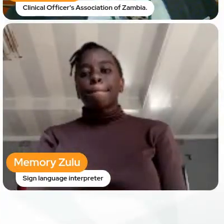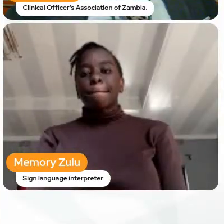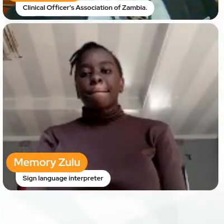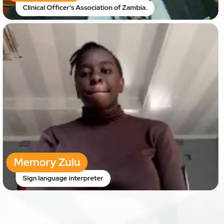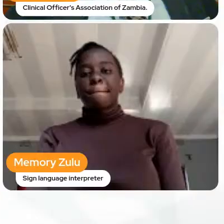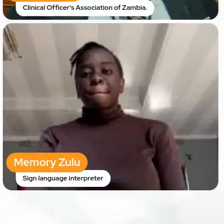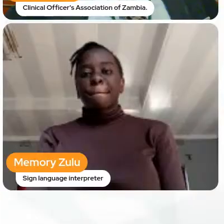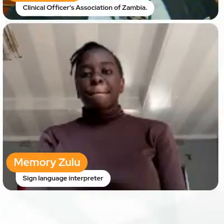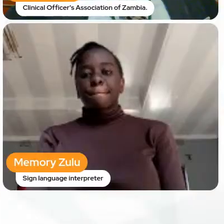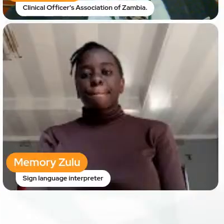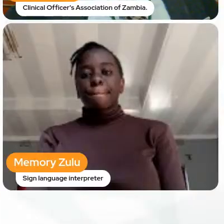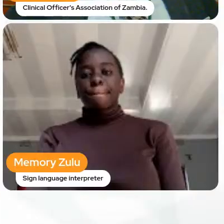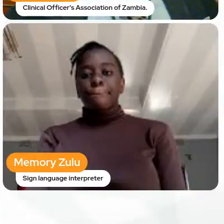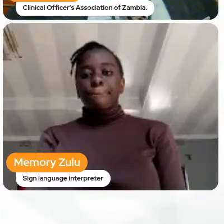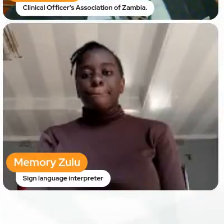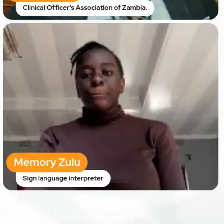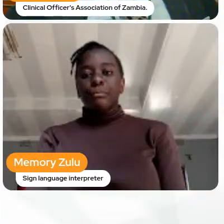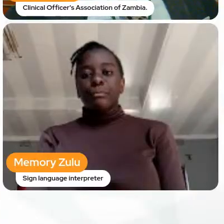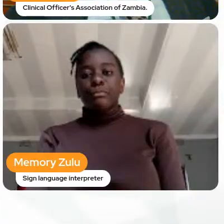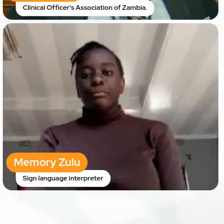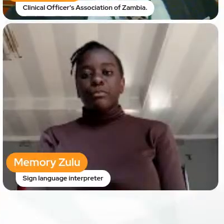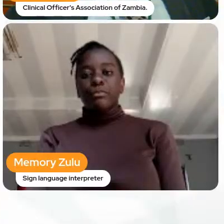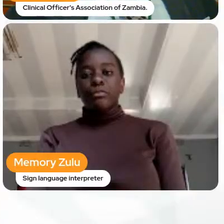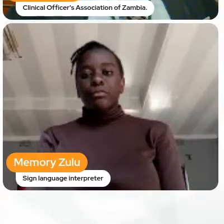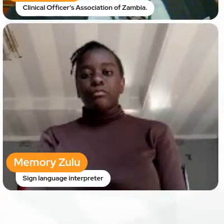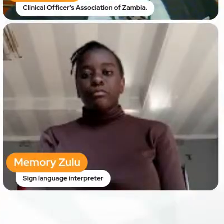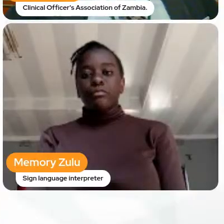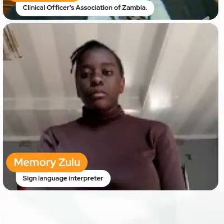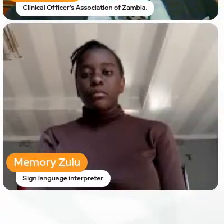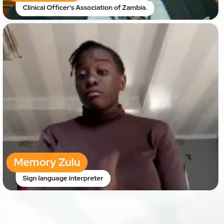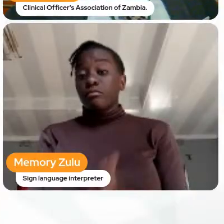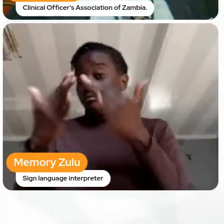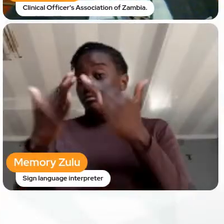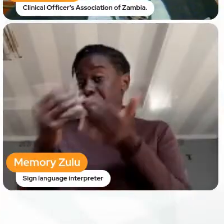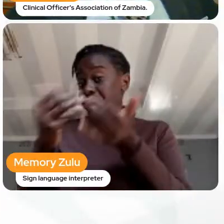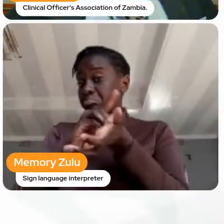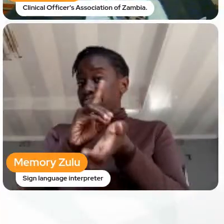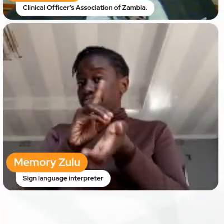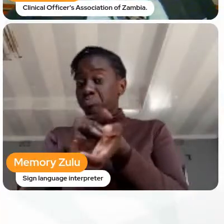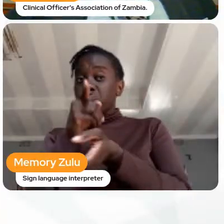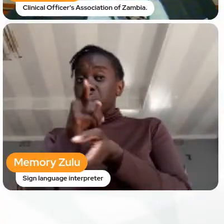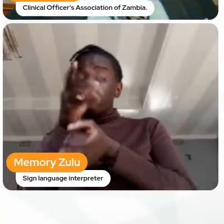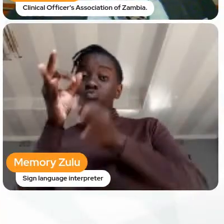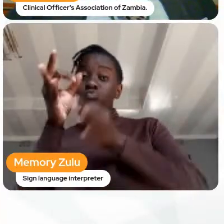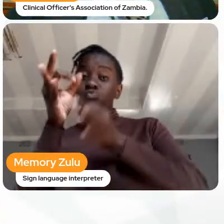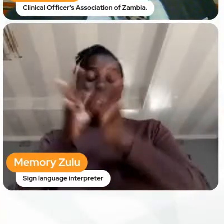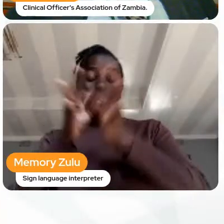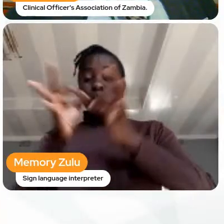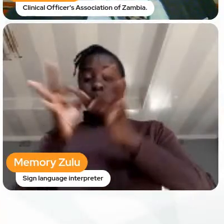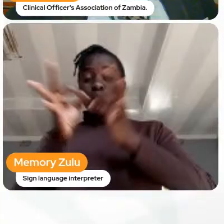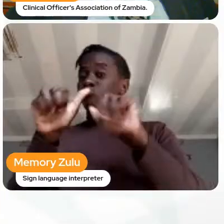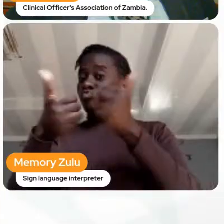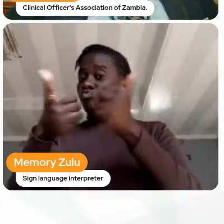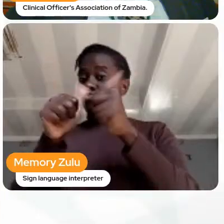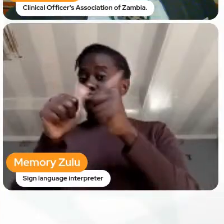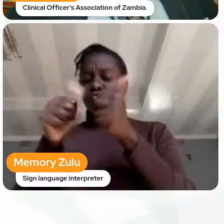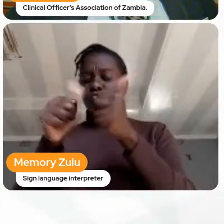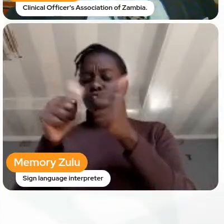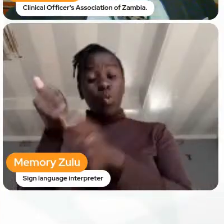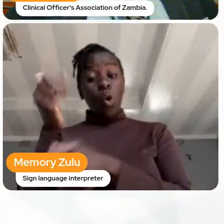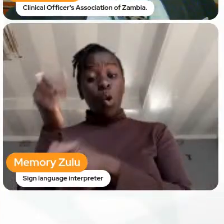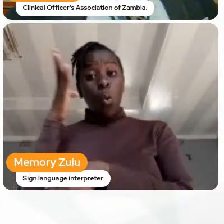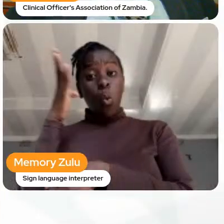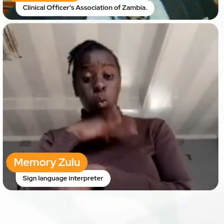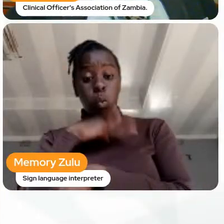just identify if what they're experiencing or what they're having, if it's an STI or if it's a